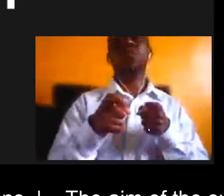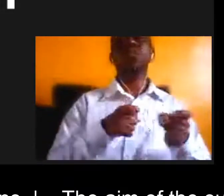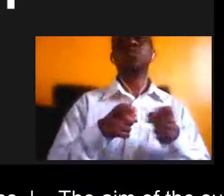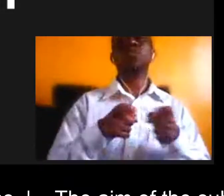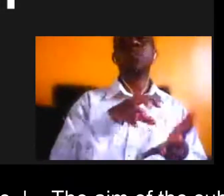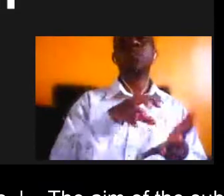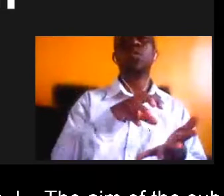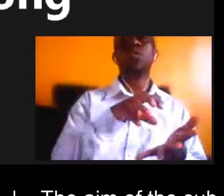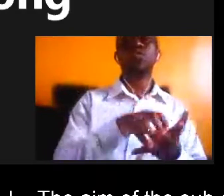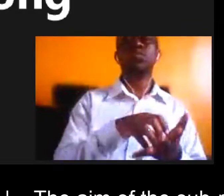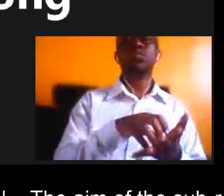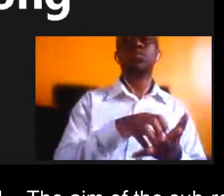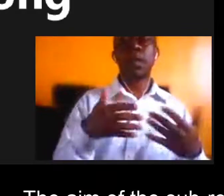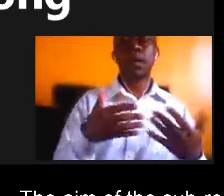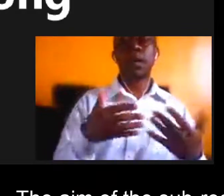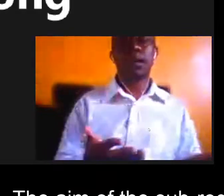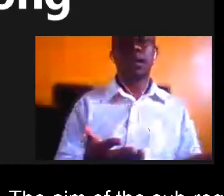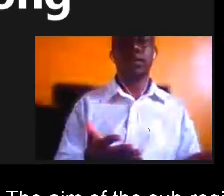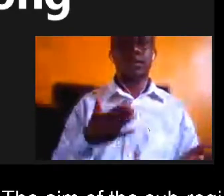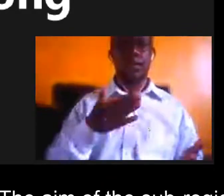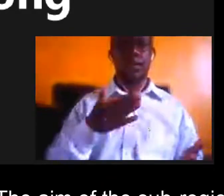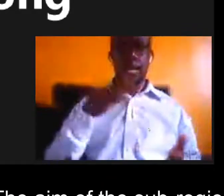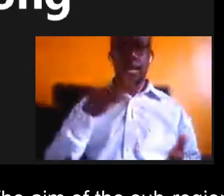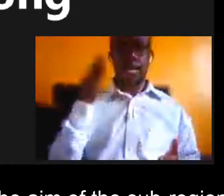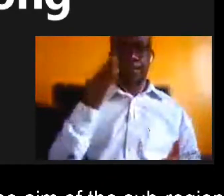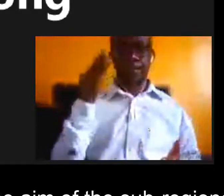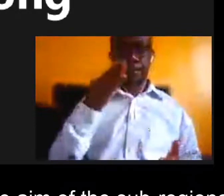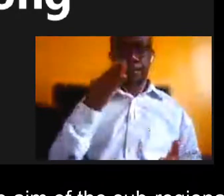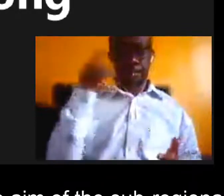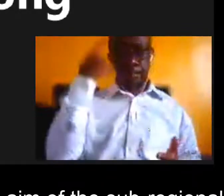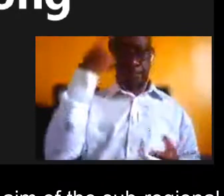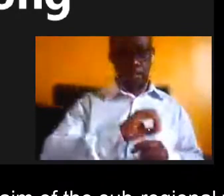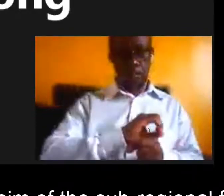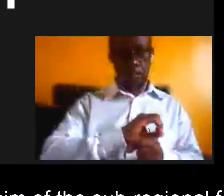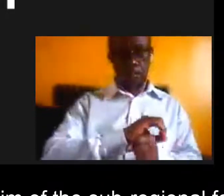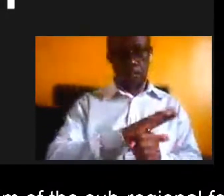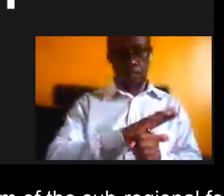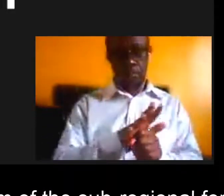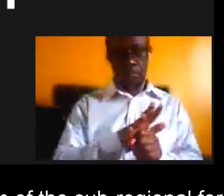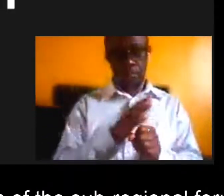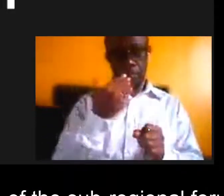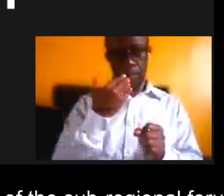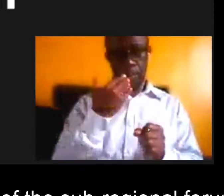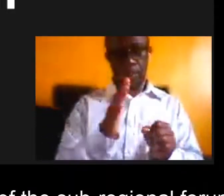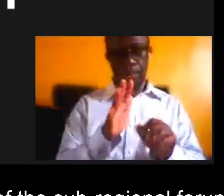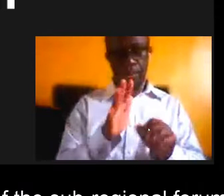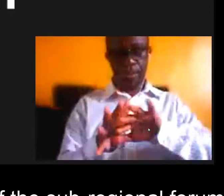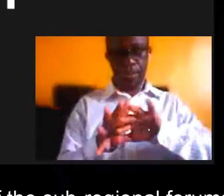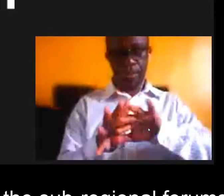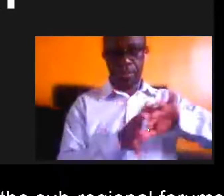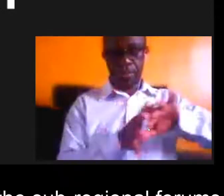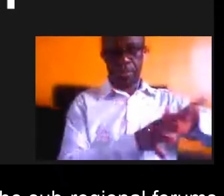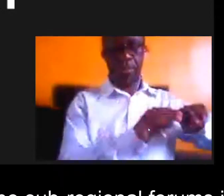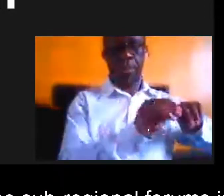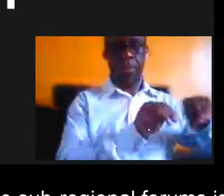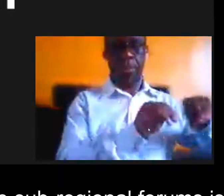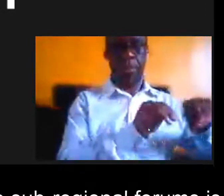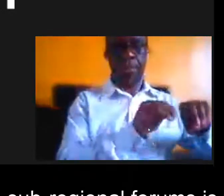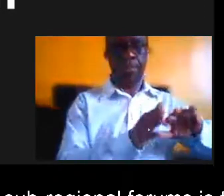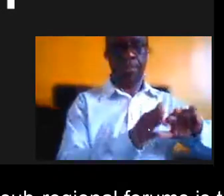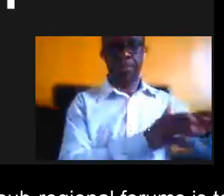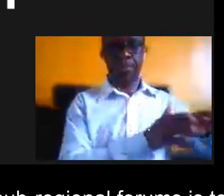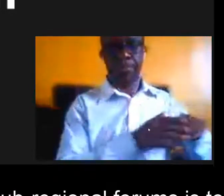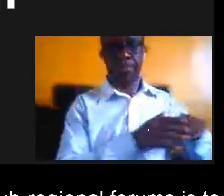should give as a context of Rwanda about the management of COVID-19.